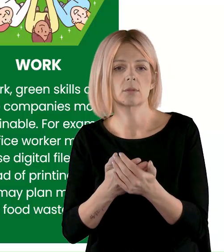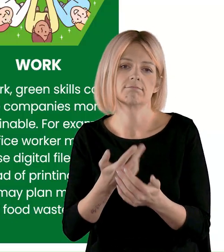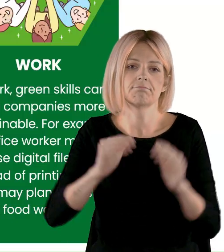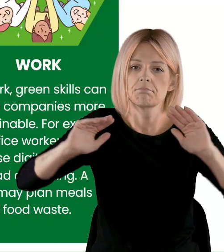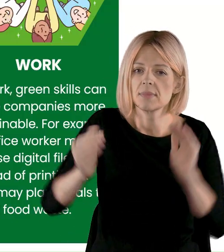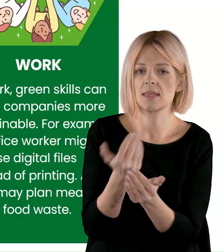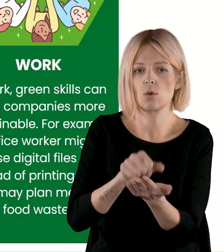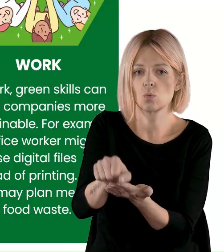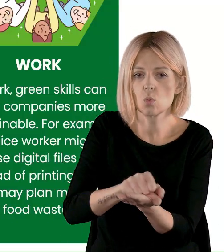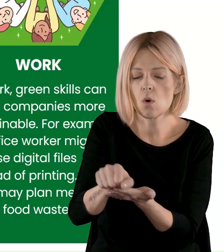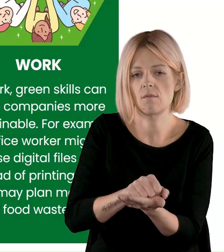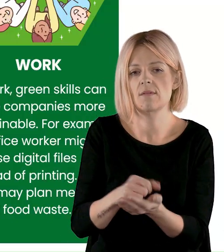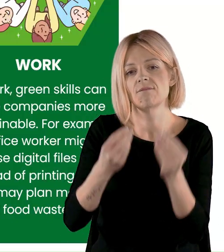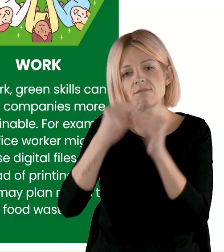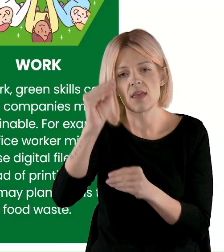more digital